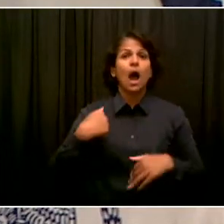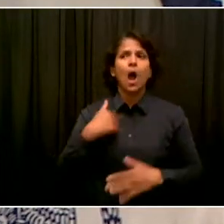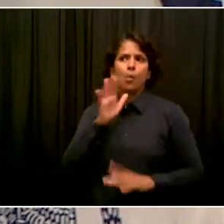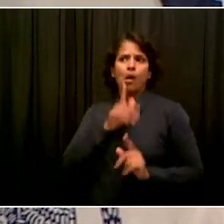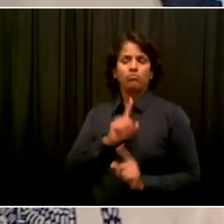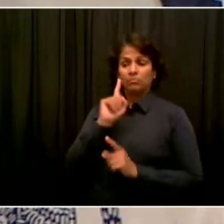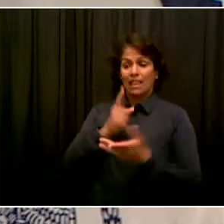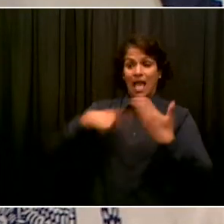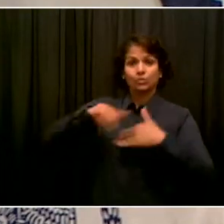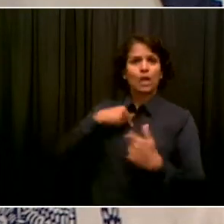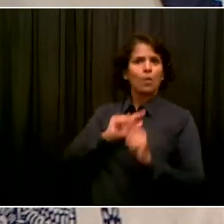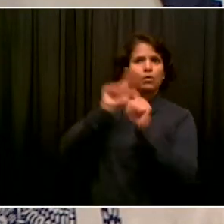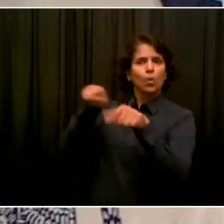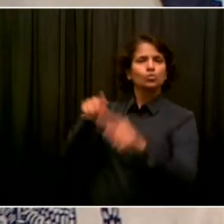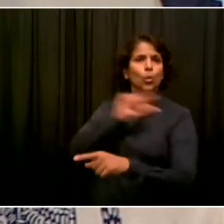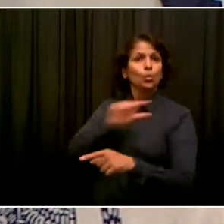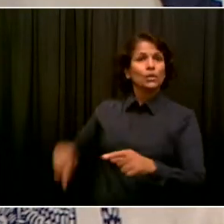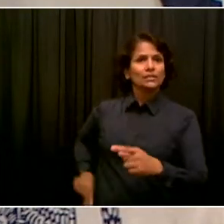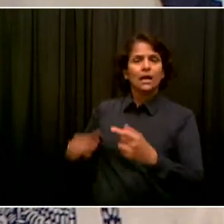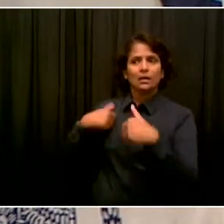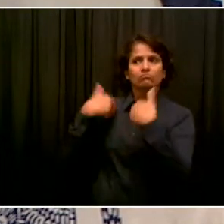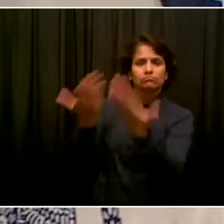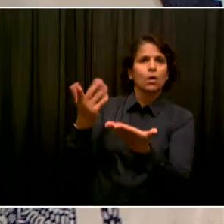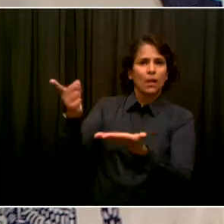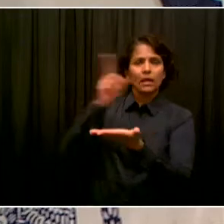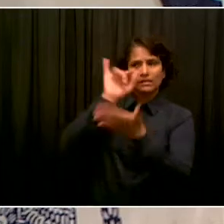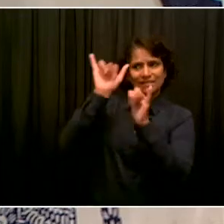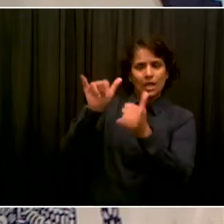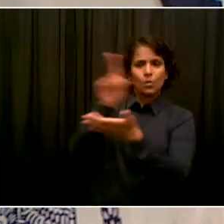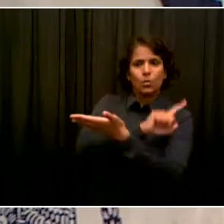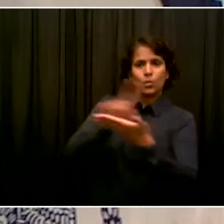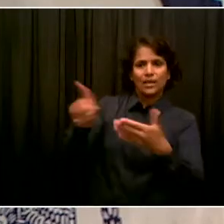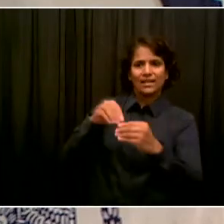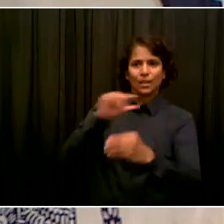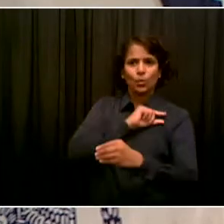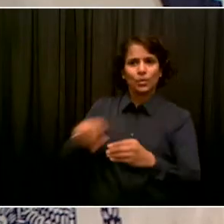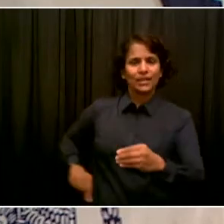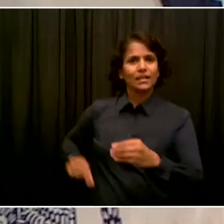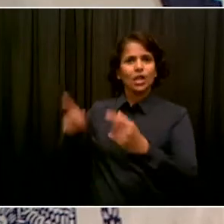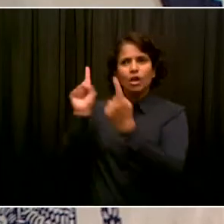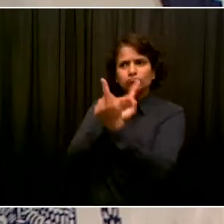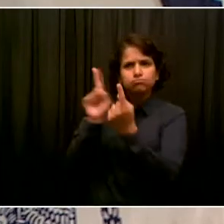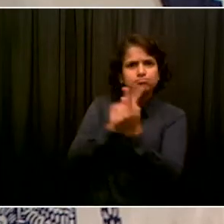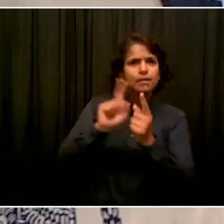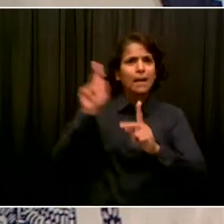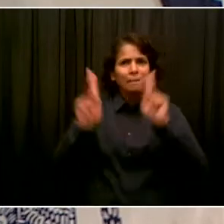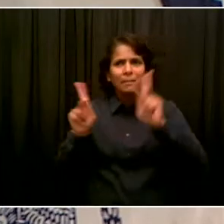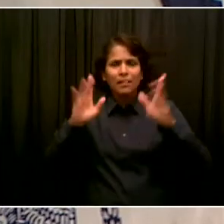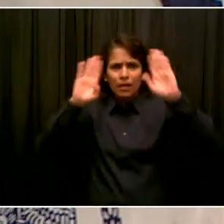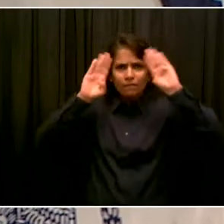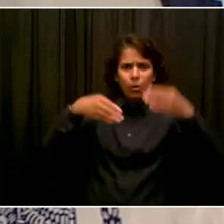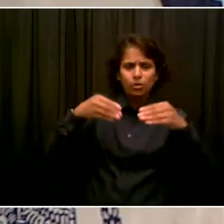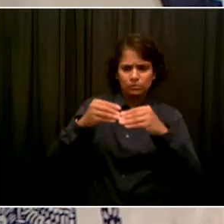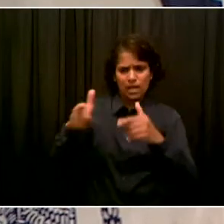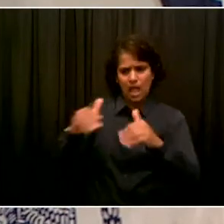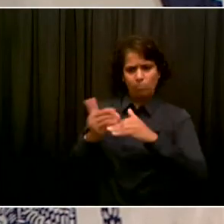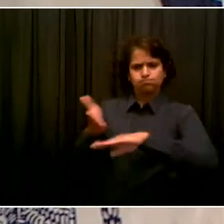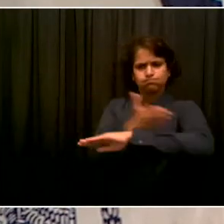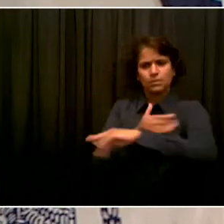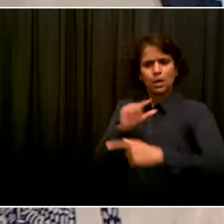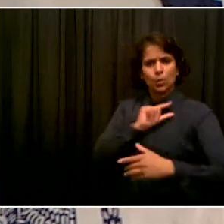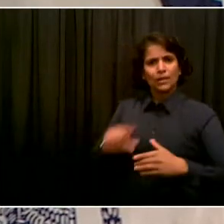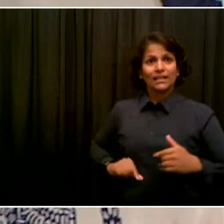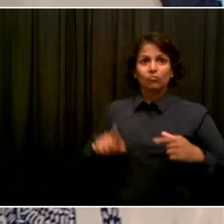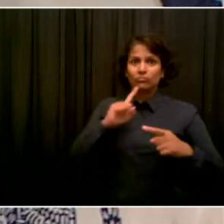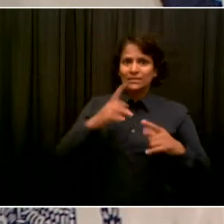City Hall in your borough all next week. A lot of exciting events, a lot of special moments ahead. We celebrate Queens. We're going to be making